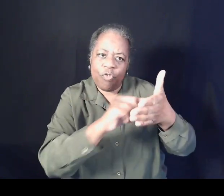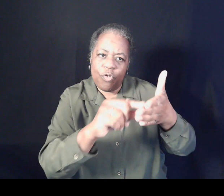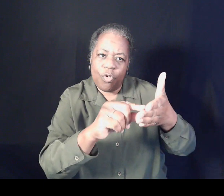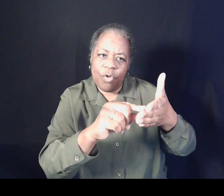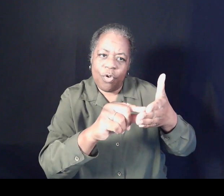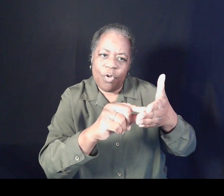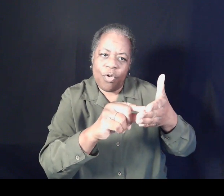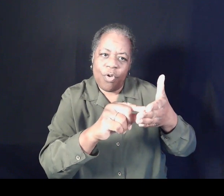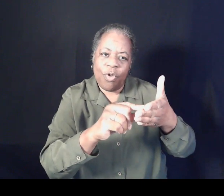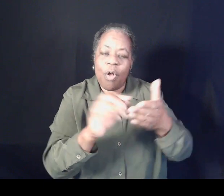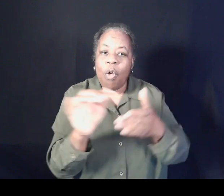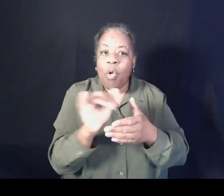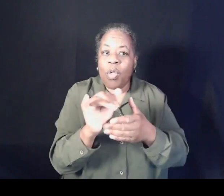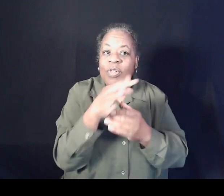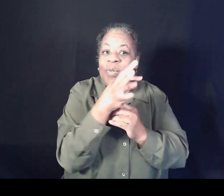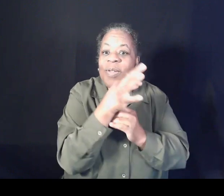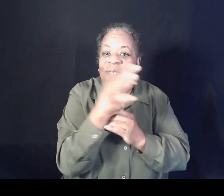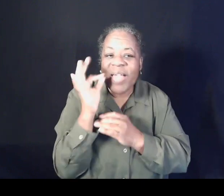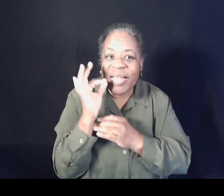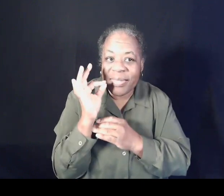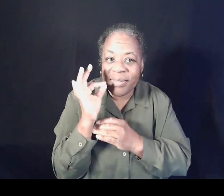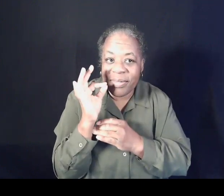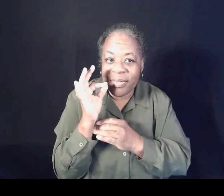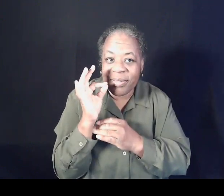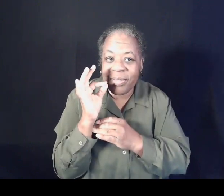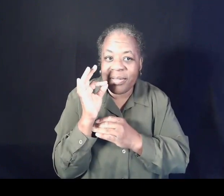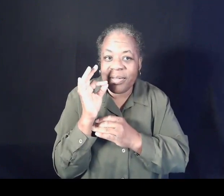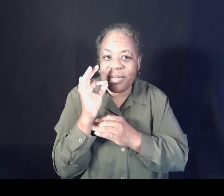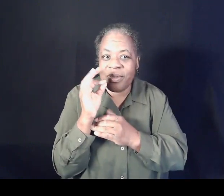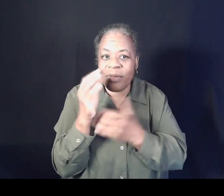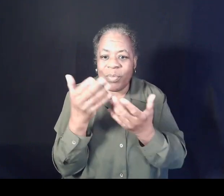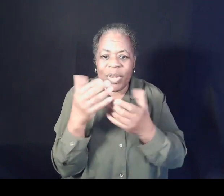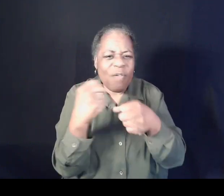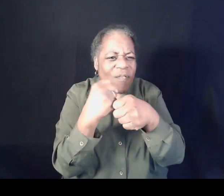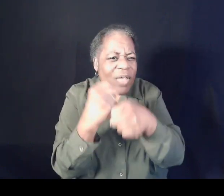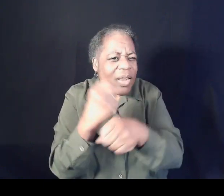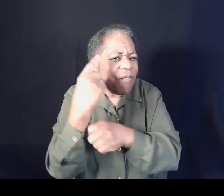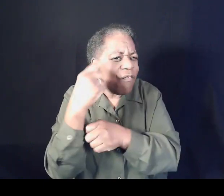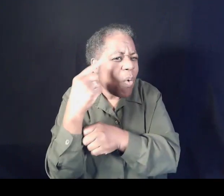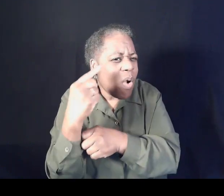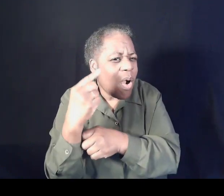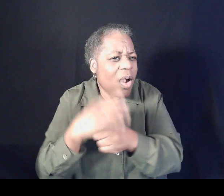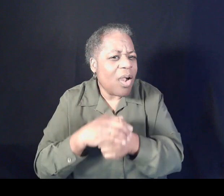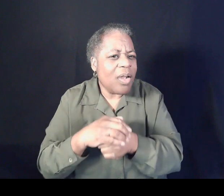recommend fasting. What are you fighting for? What are you